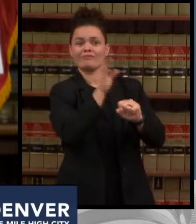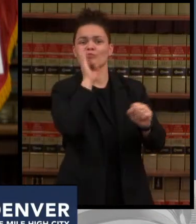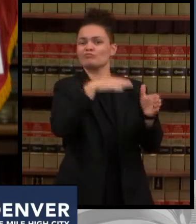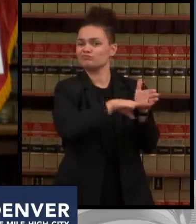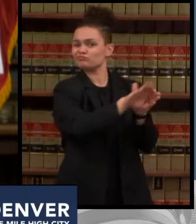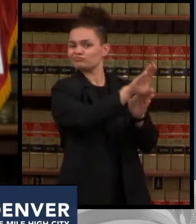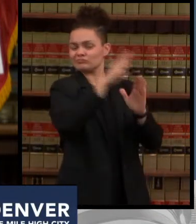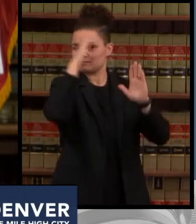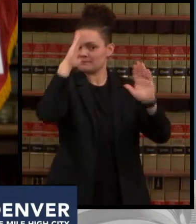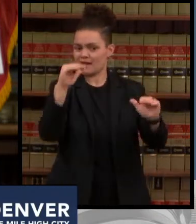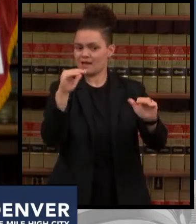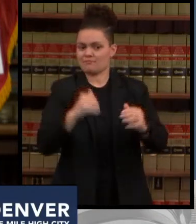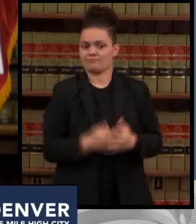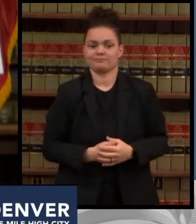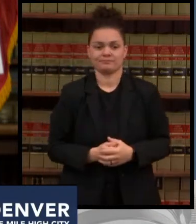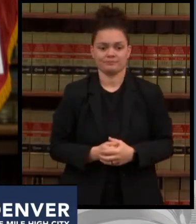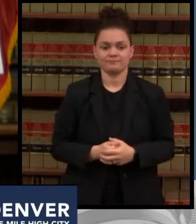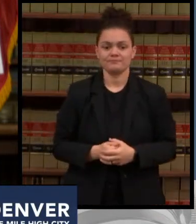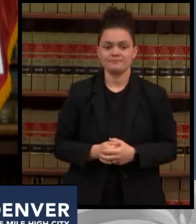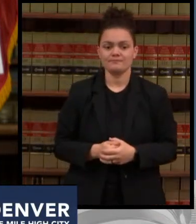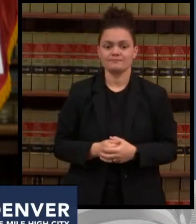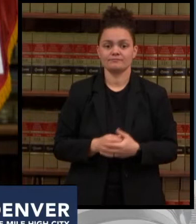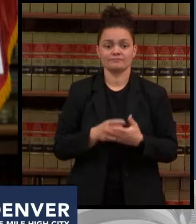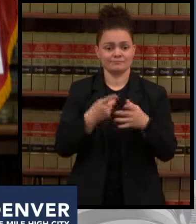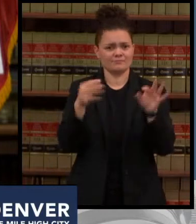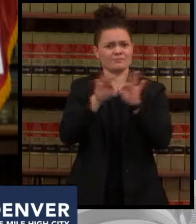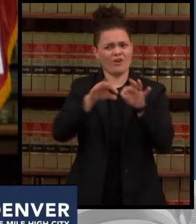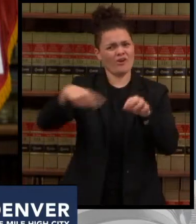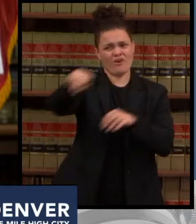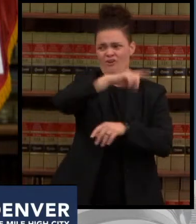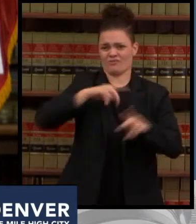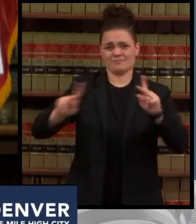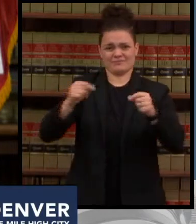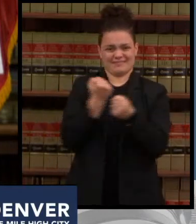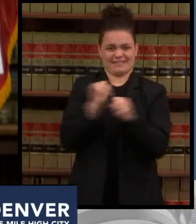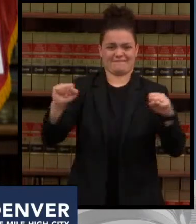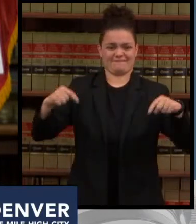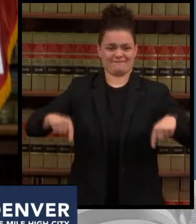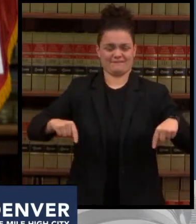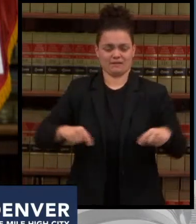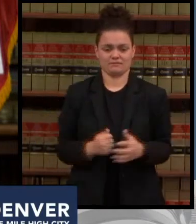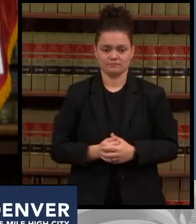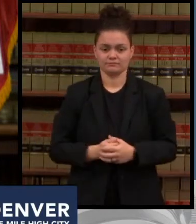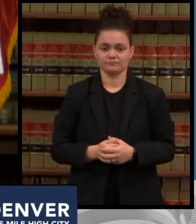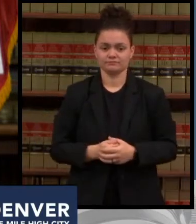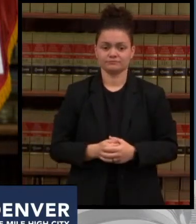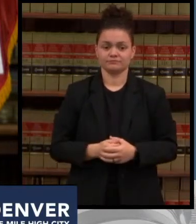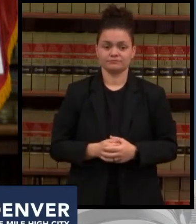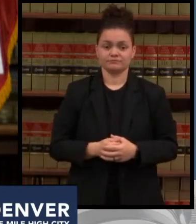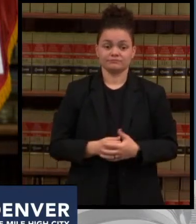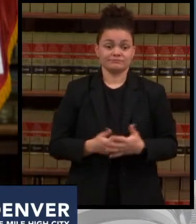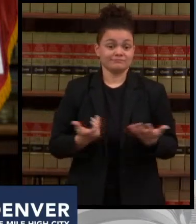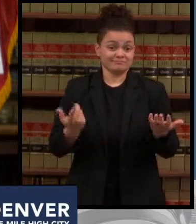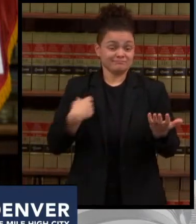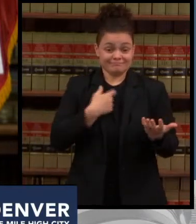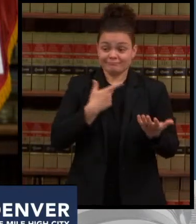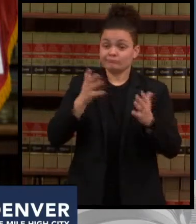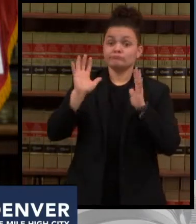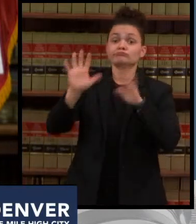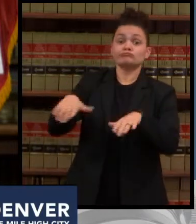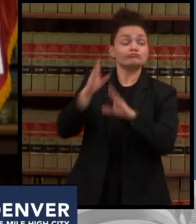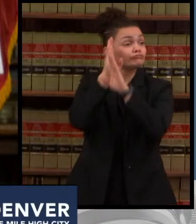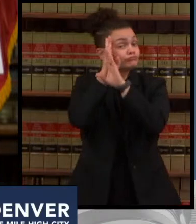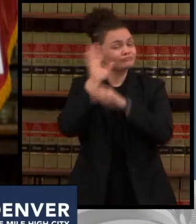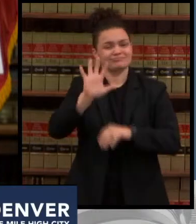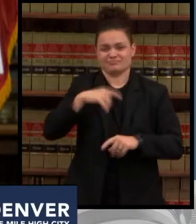regional protective actions have become necessary to reduce the dangerous pressure on our hospitals.